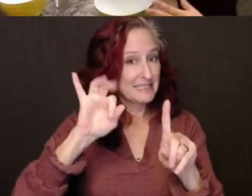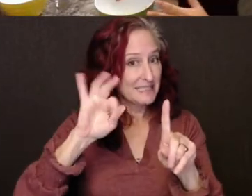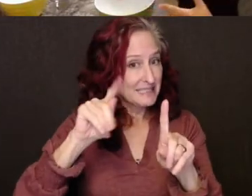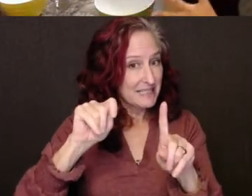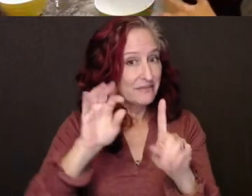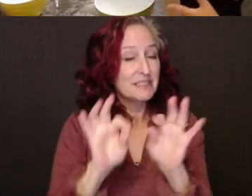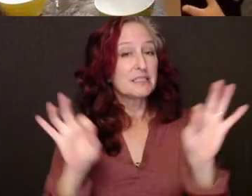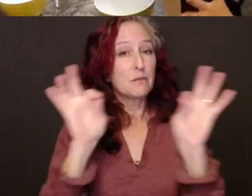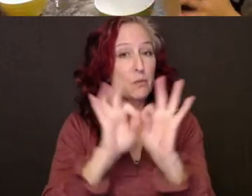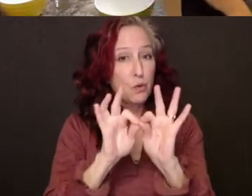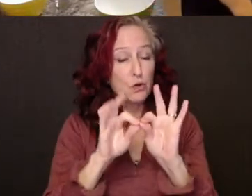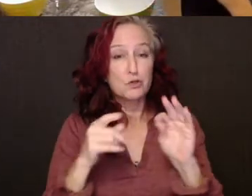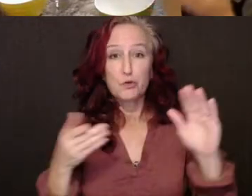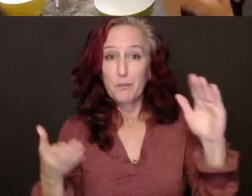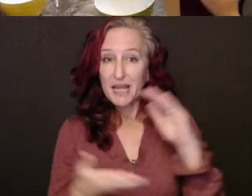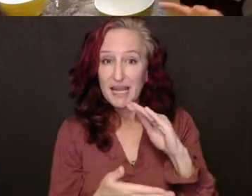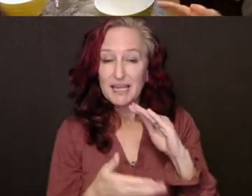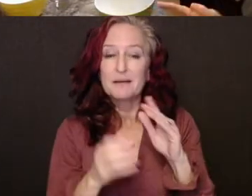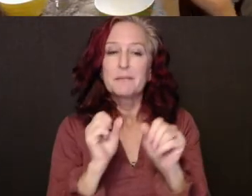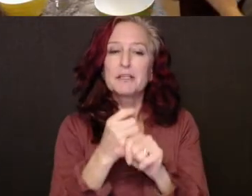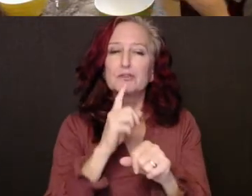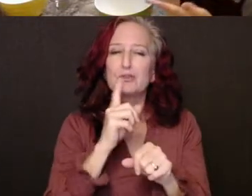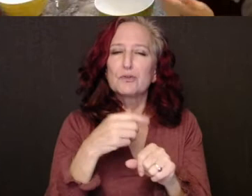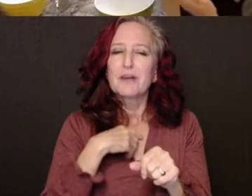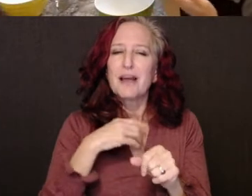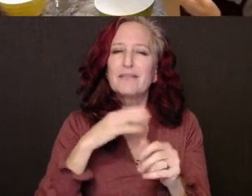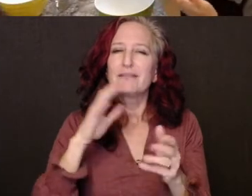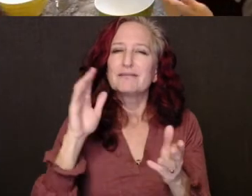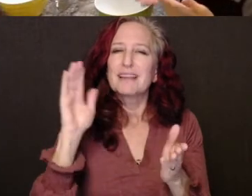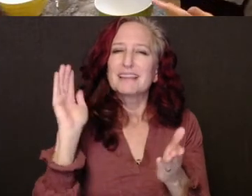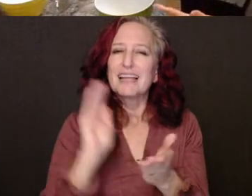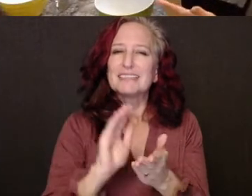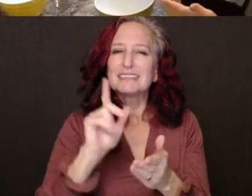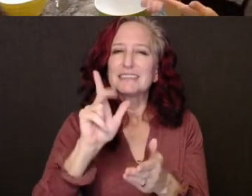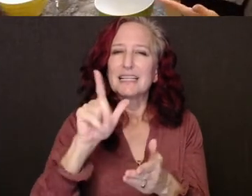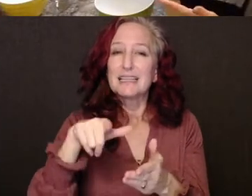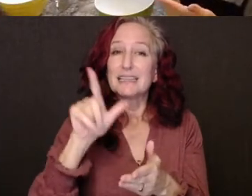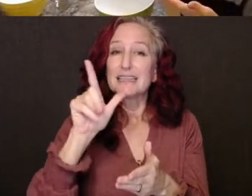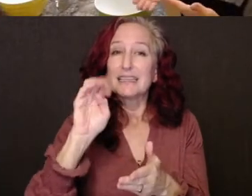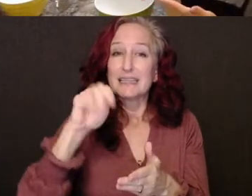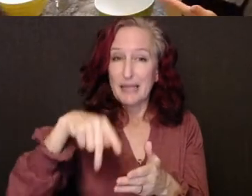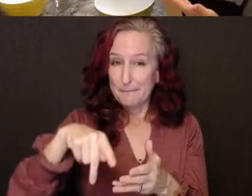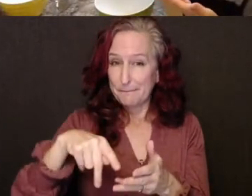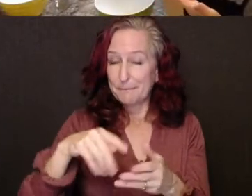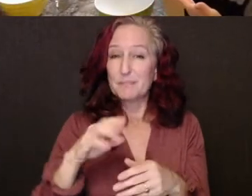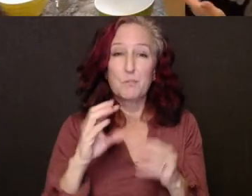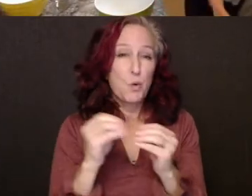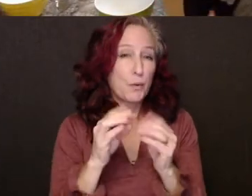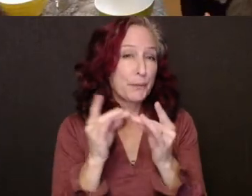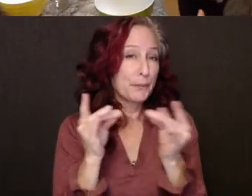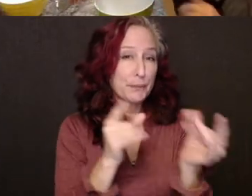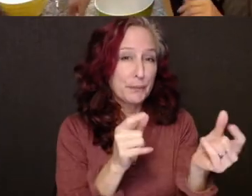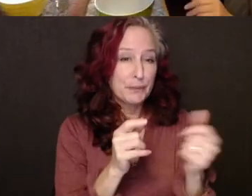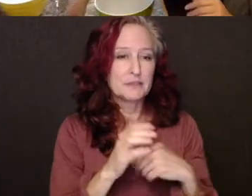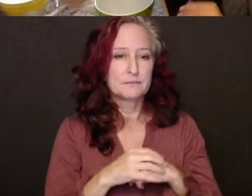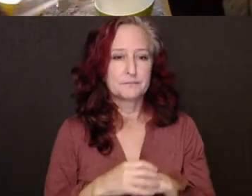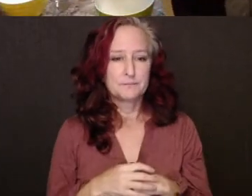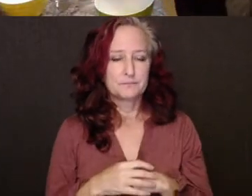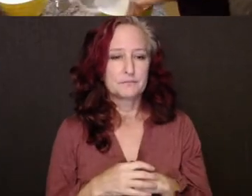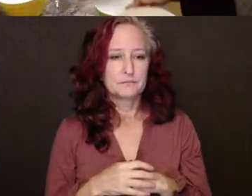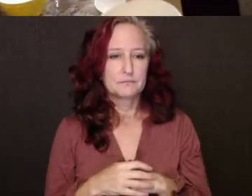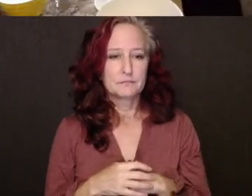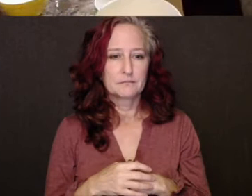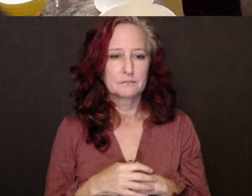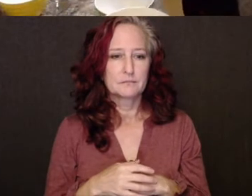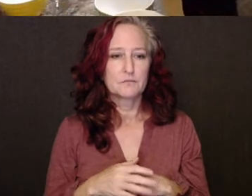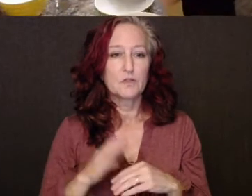make something like a smoother taste. So in all my recipes, I actually incorporate some of the whole wheat pastry flour. So